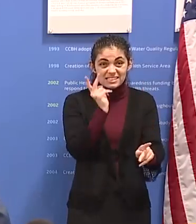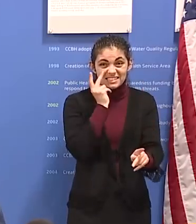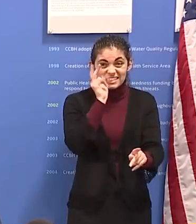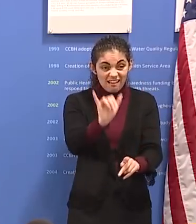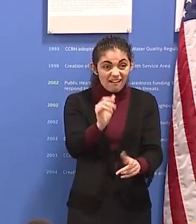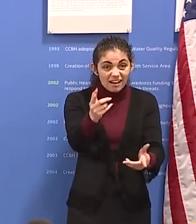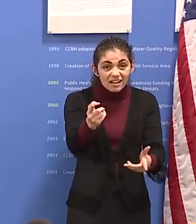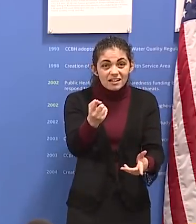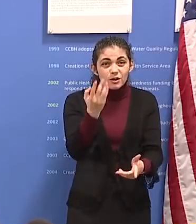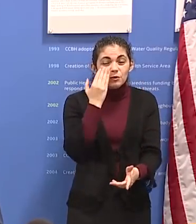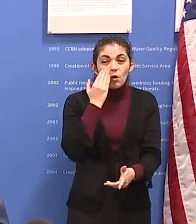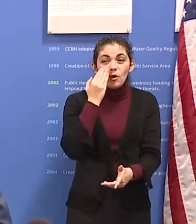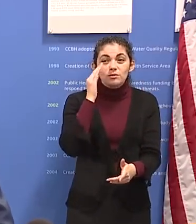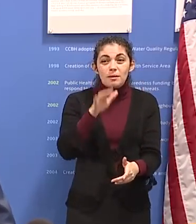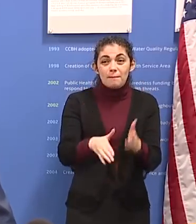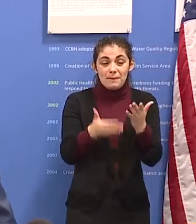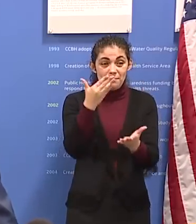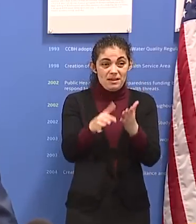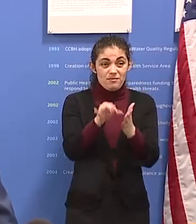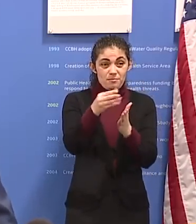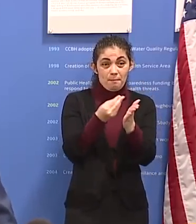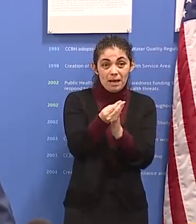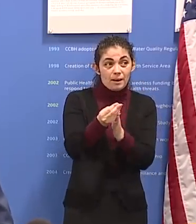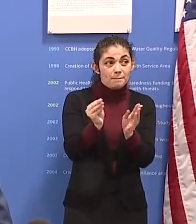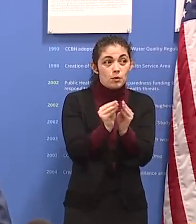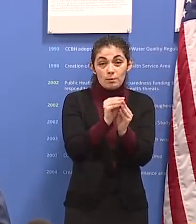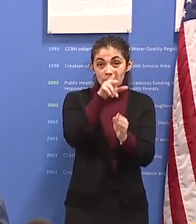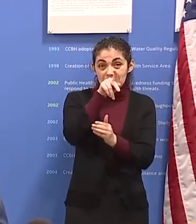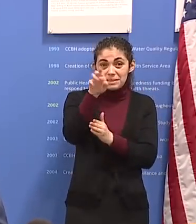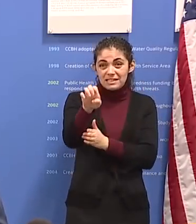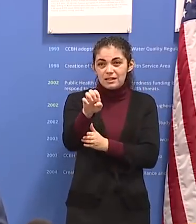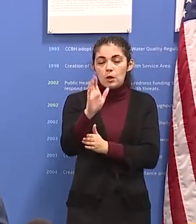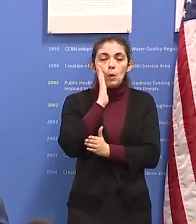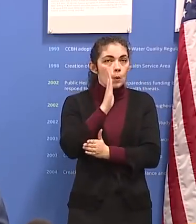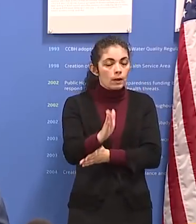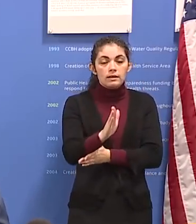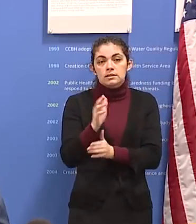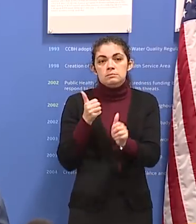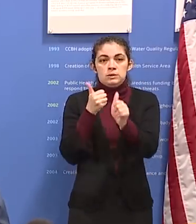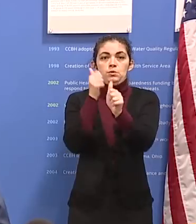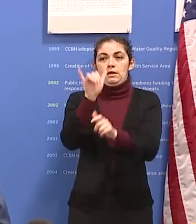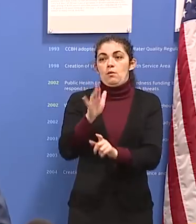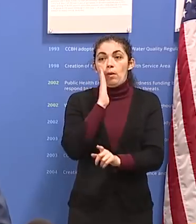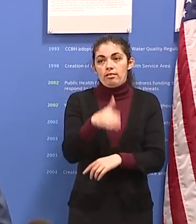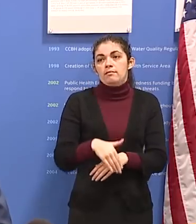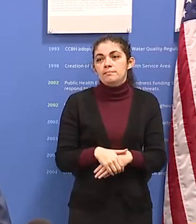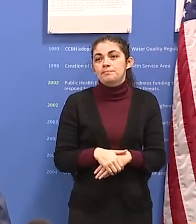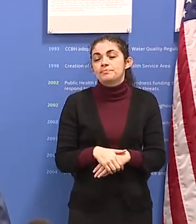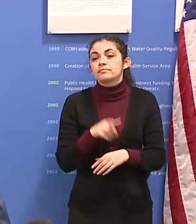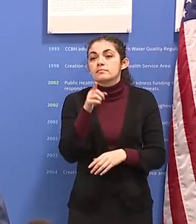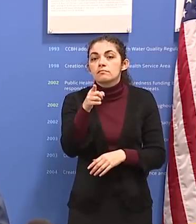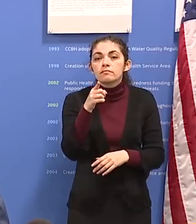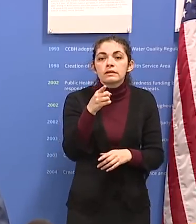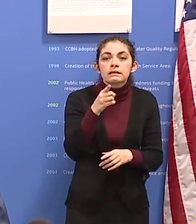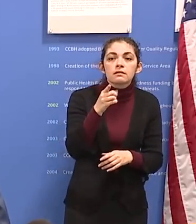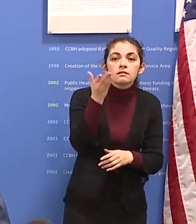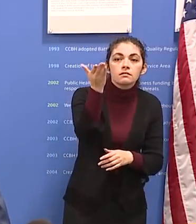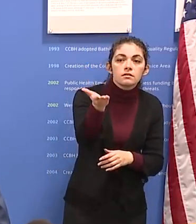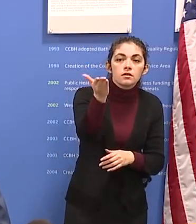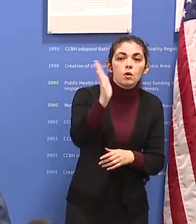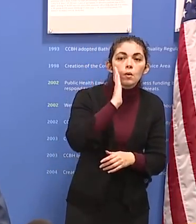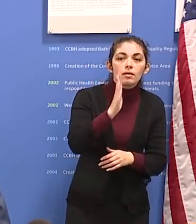this and knows where we might be able to purchase more equipment, we're happy to pursue those. And is that going to be just